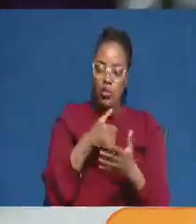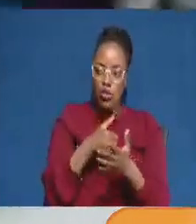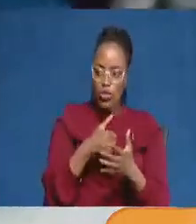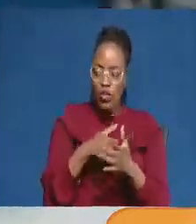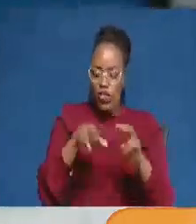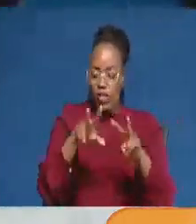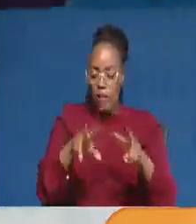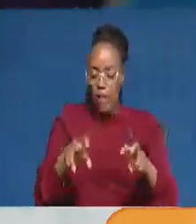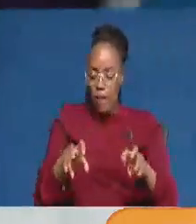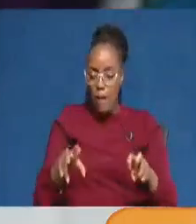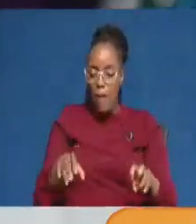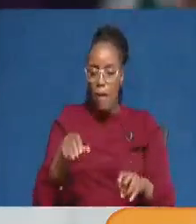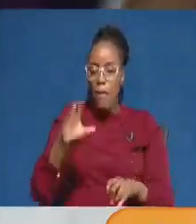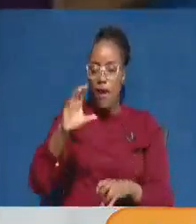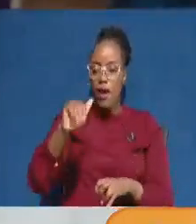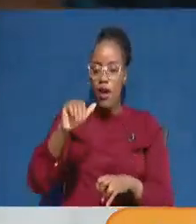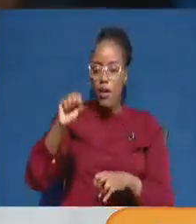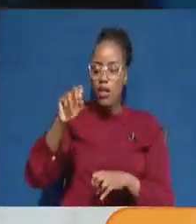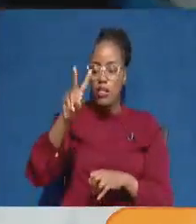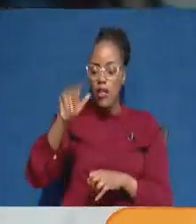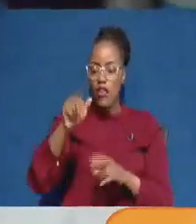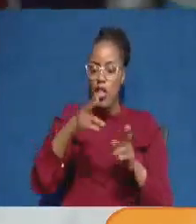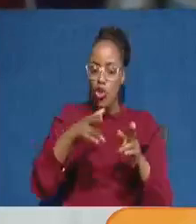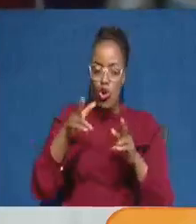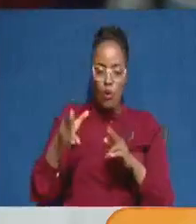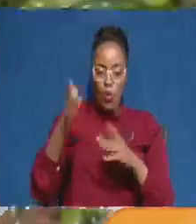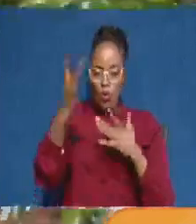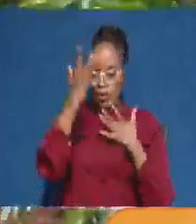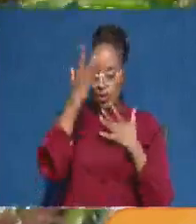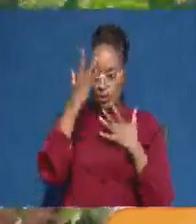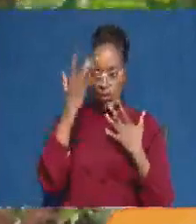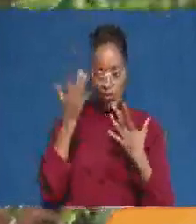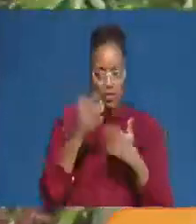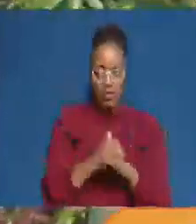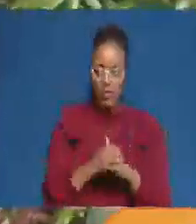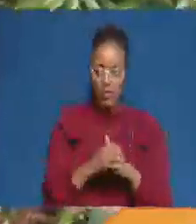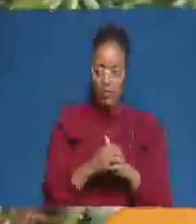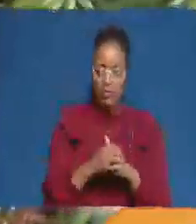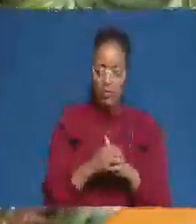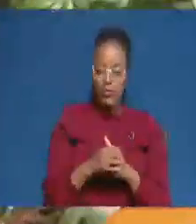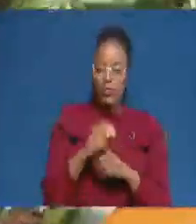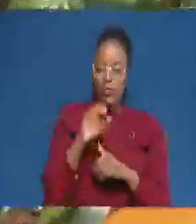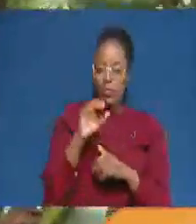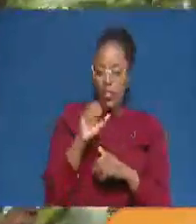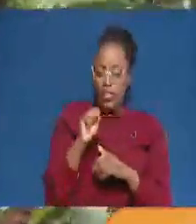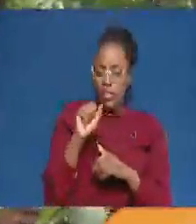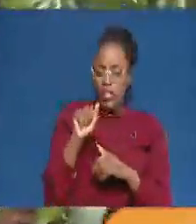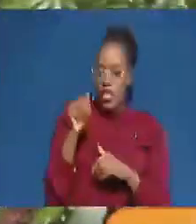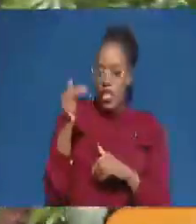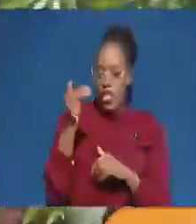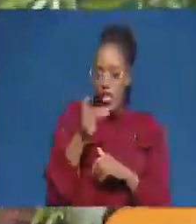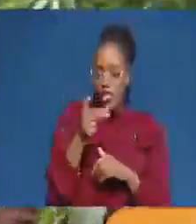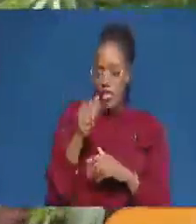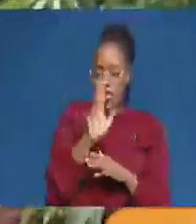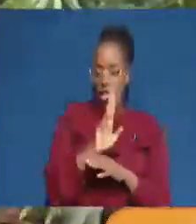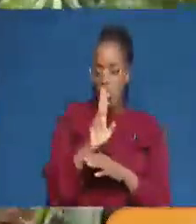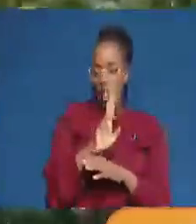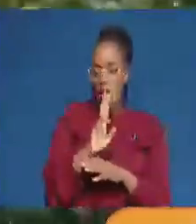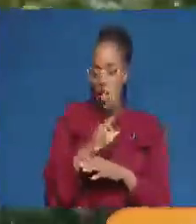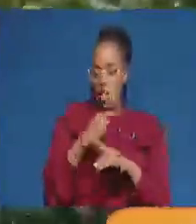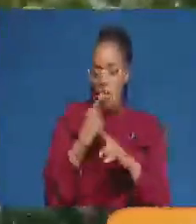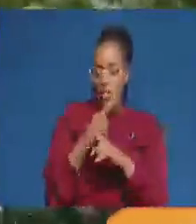for the cassava, typical cassava diseases. The SAH technique takes a different